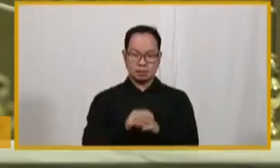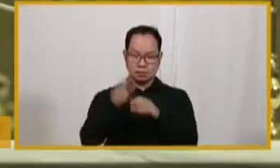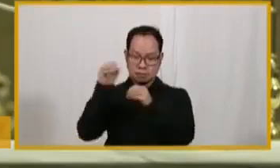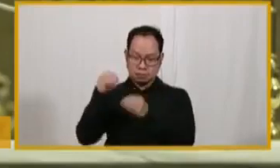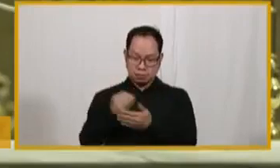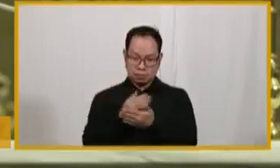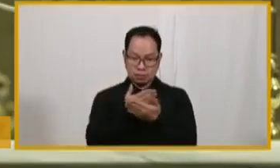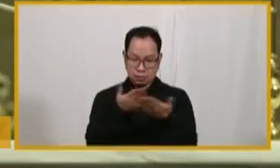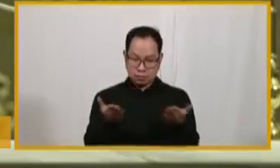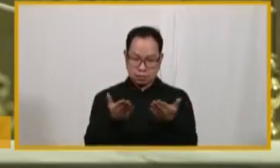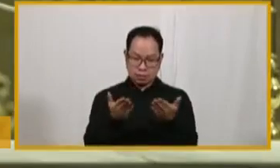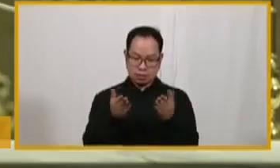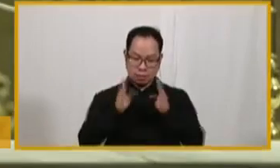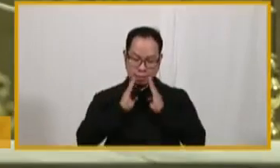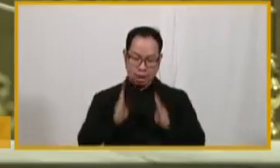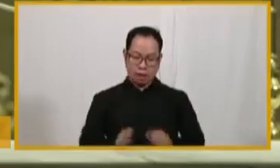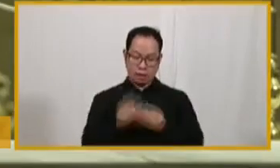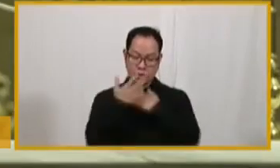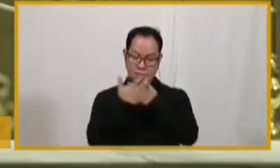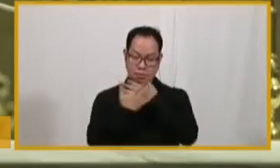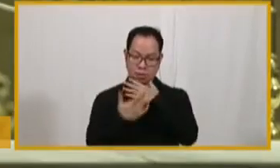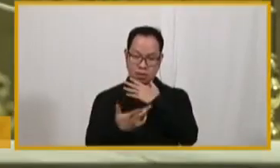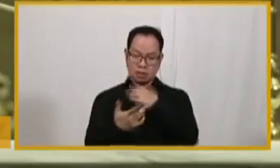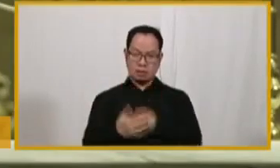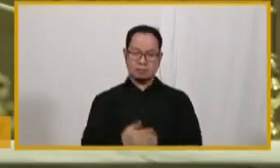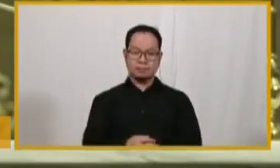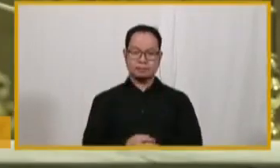gave us his body and blood.